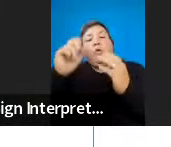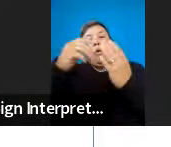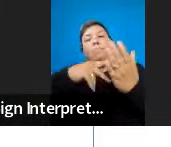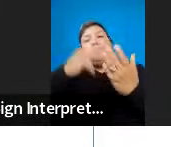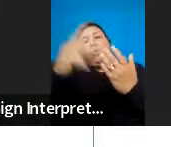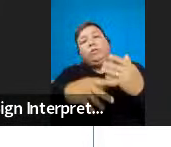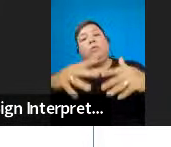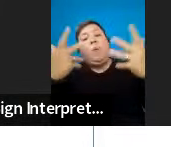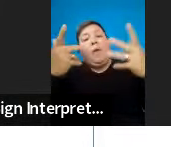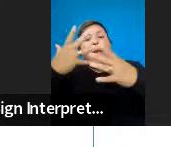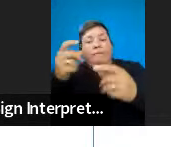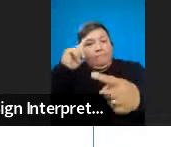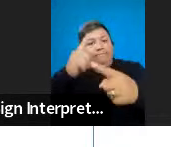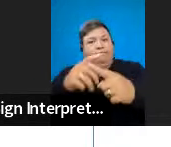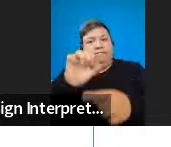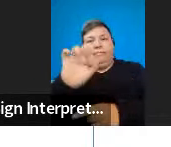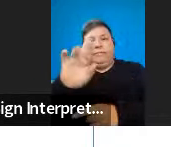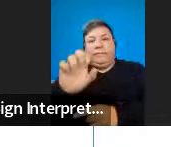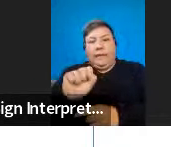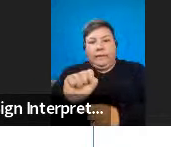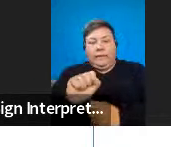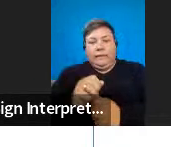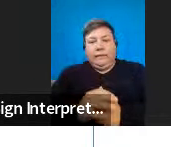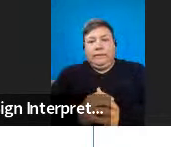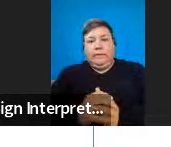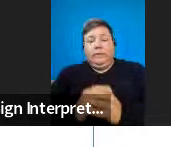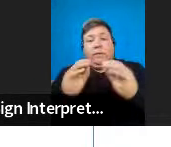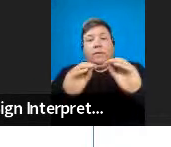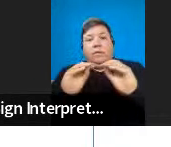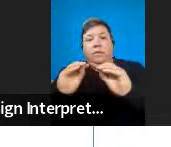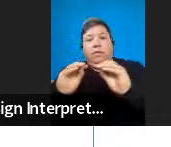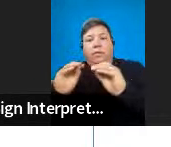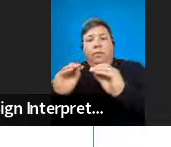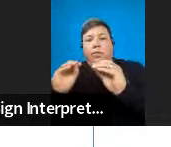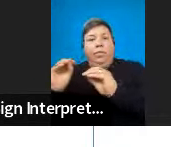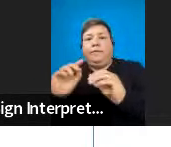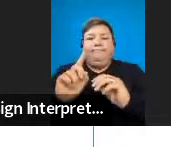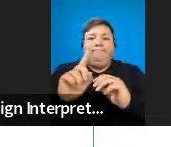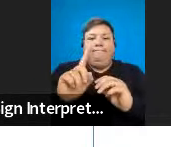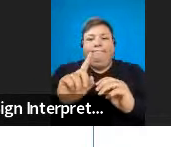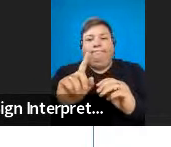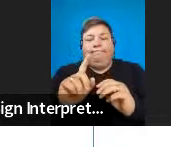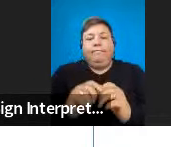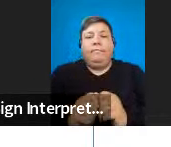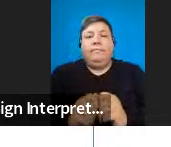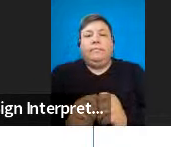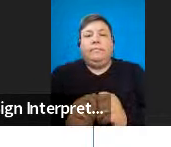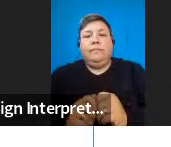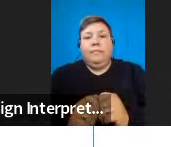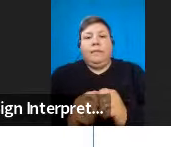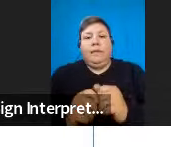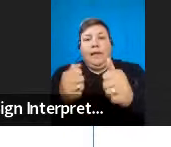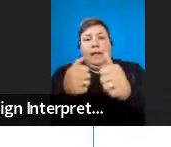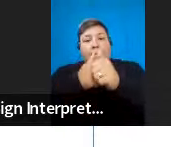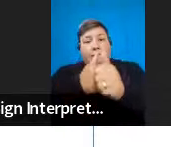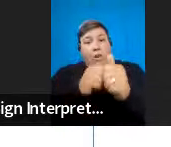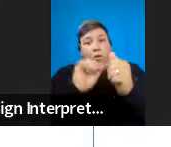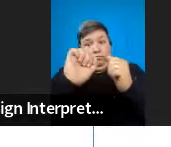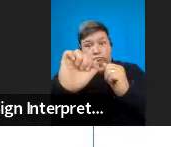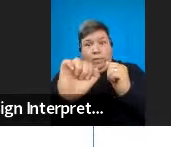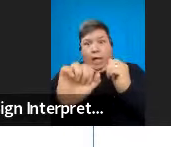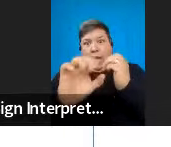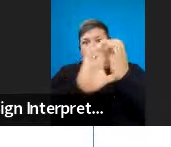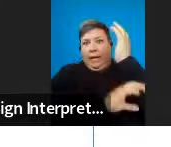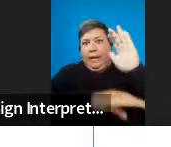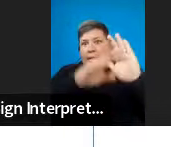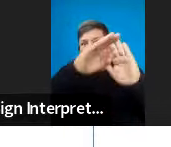in Sars, you are not going to be delayed because the moment there is a recognition that you are an accredited trader, then your